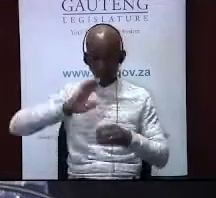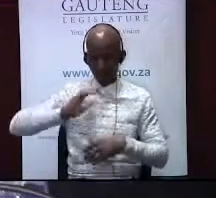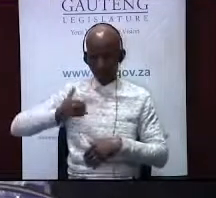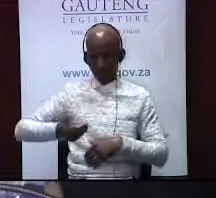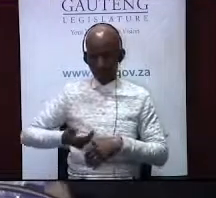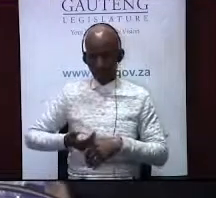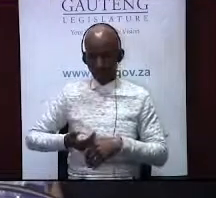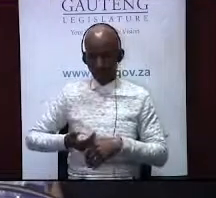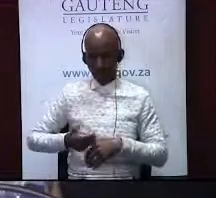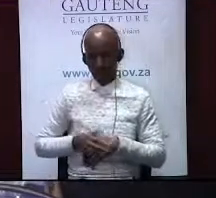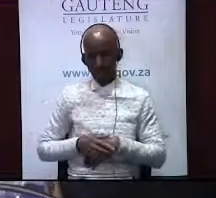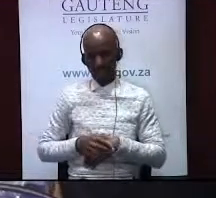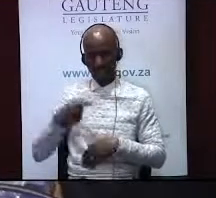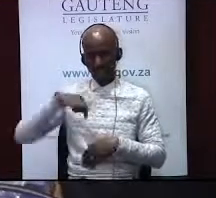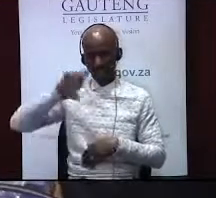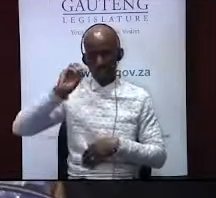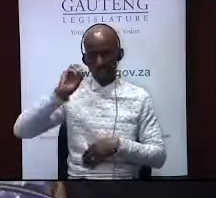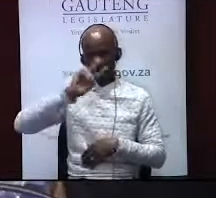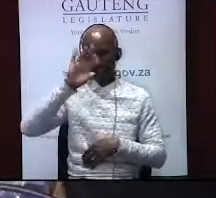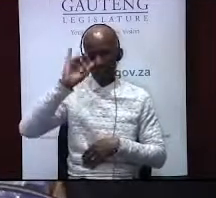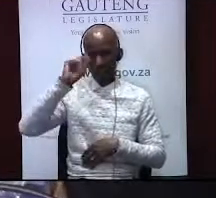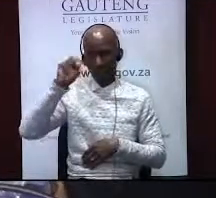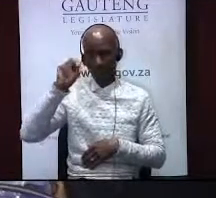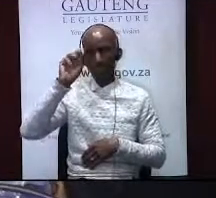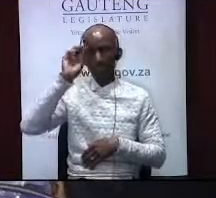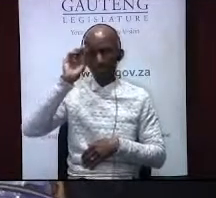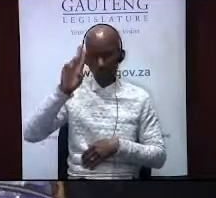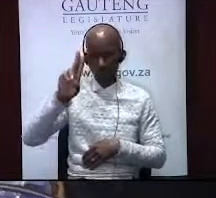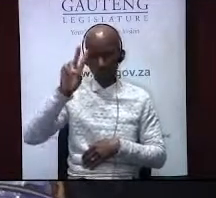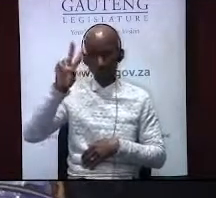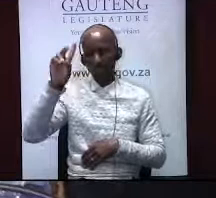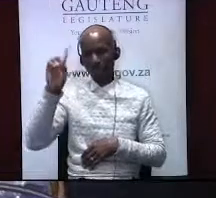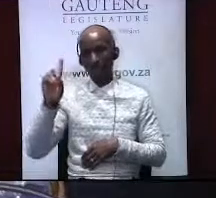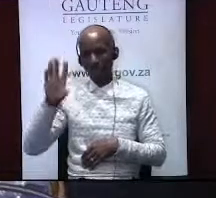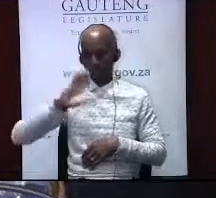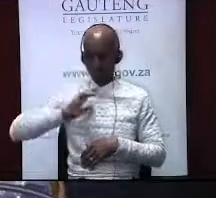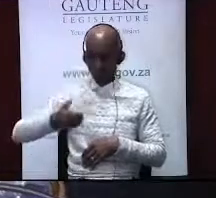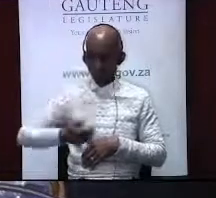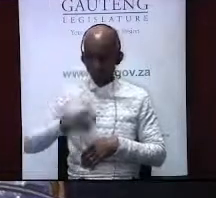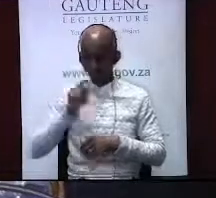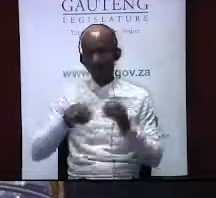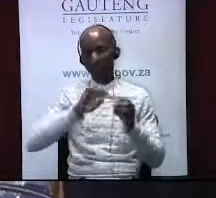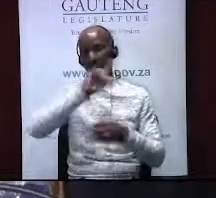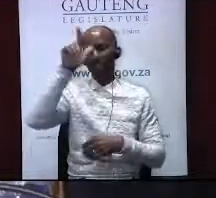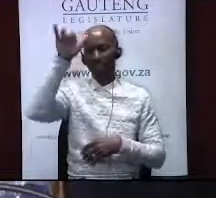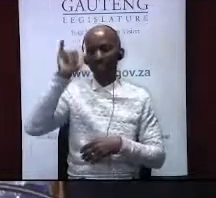the Proverbs 21 women, Bolidia,